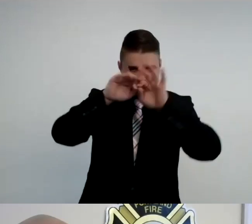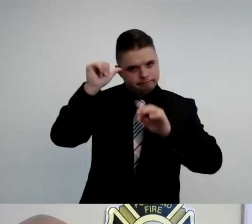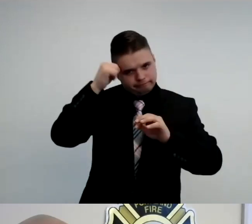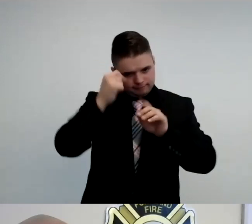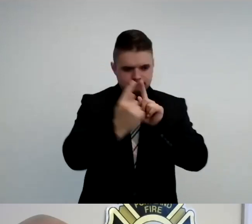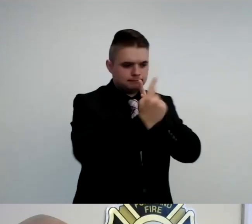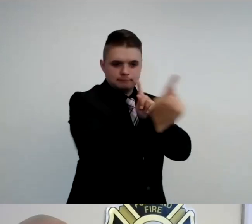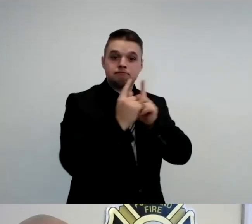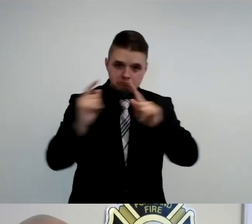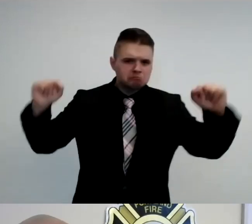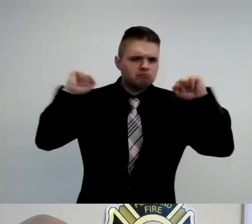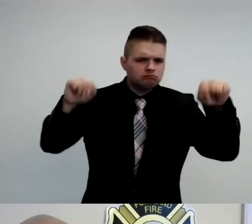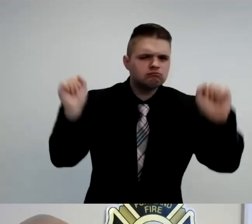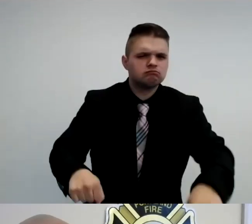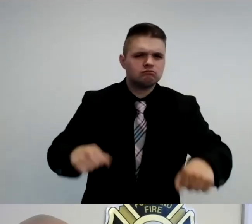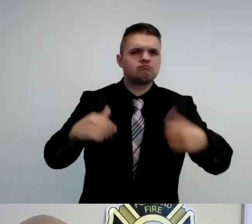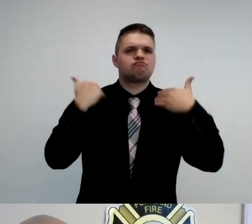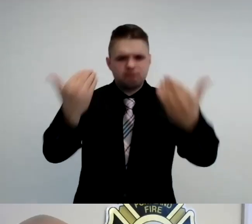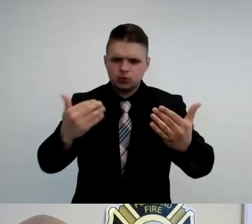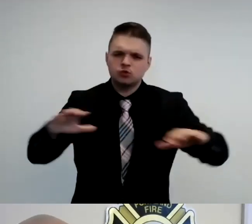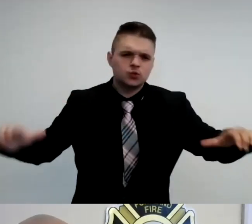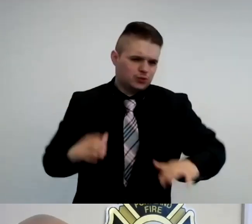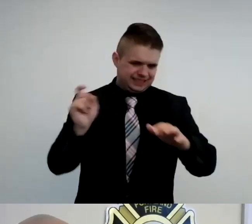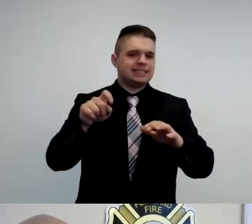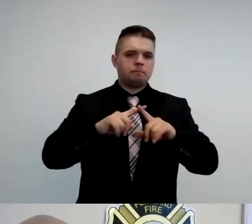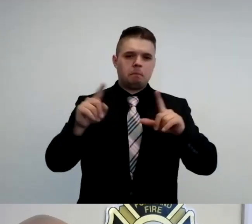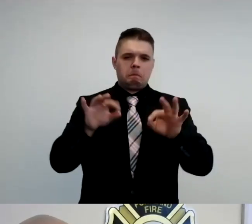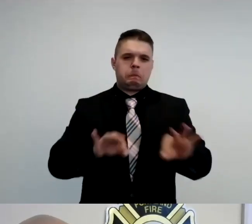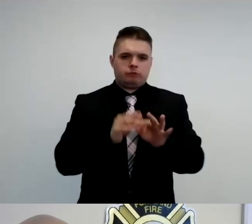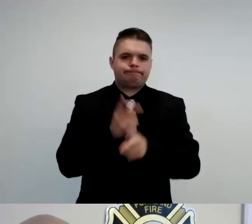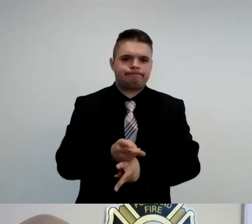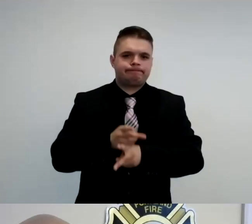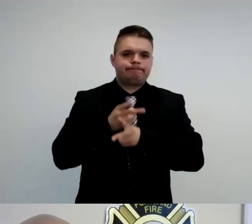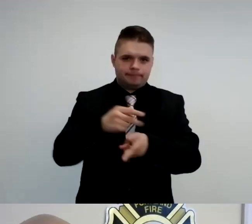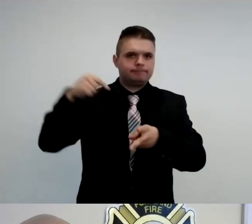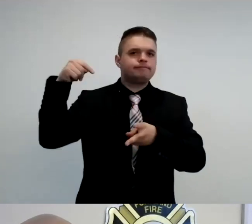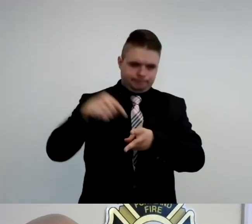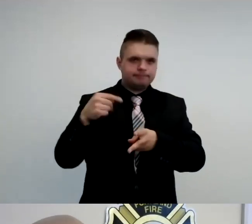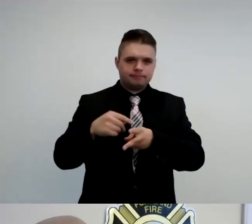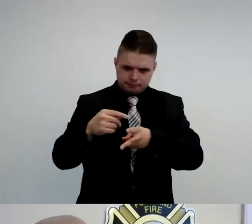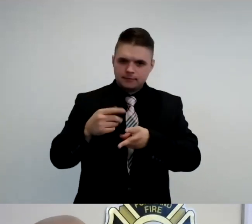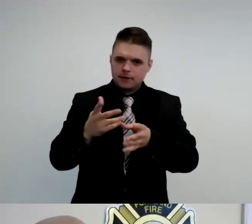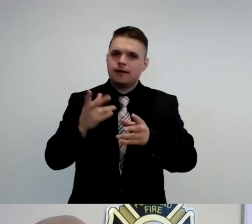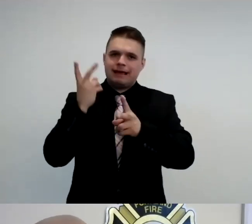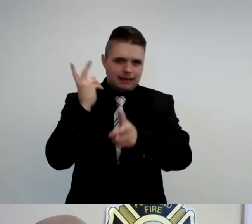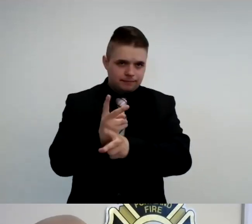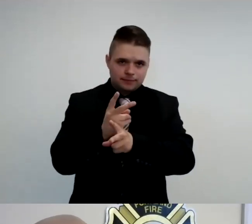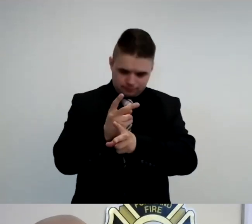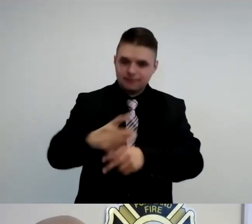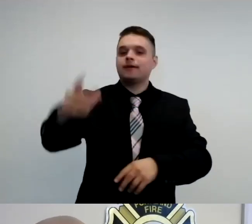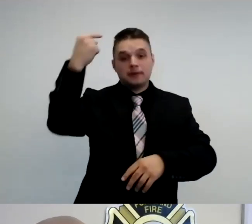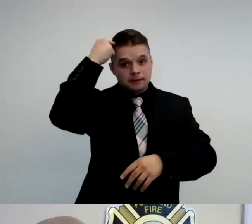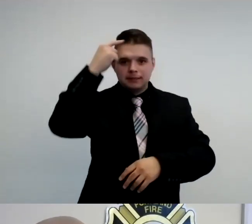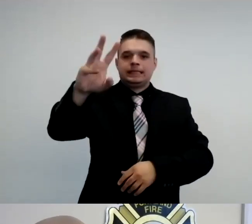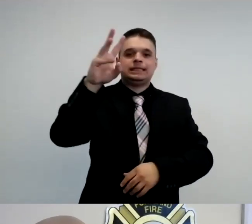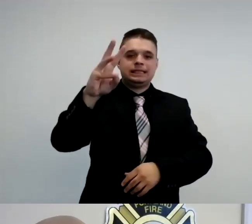least a 6-foot distance from anyone who is outside of your household or outside of your immediate social circle. So again, please be